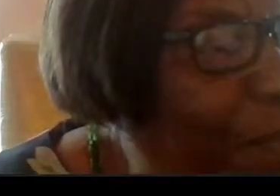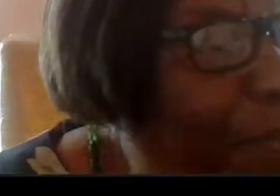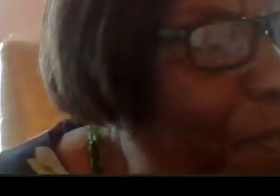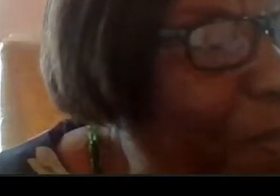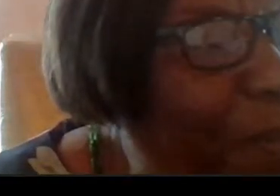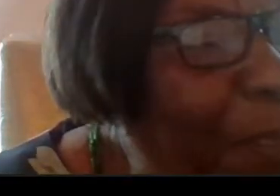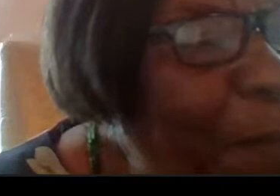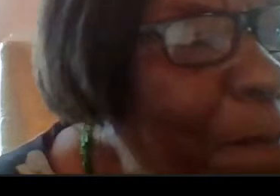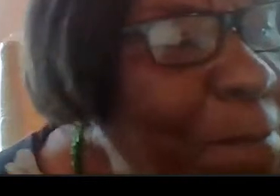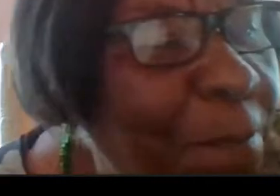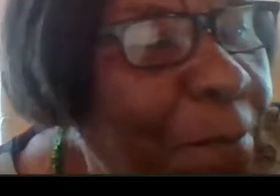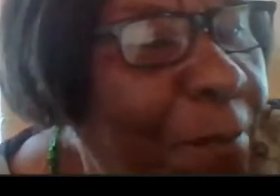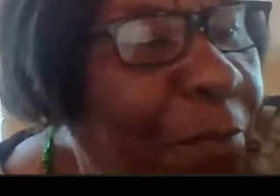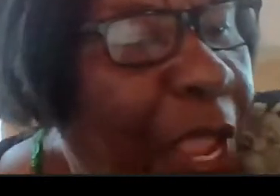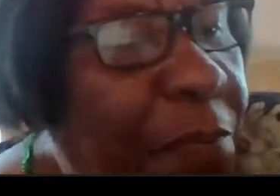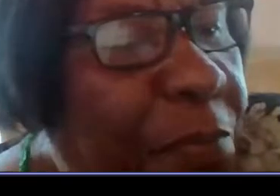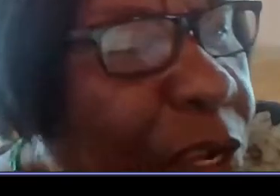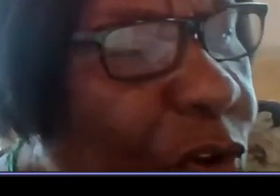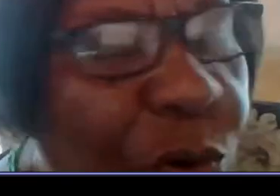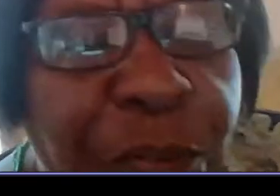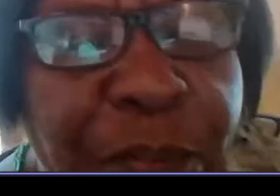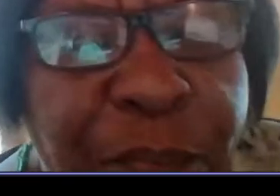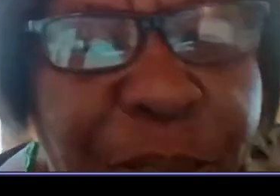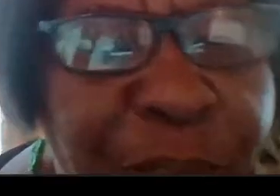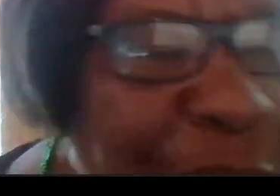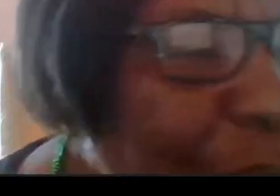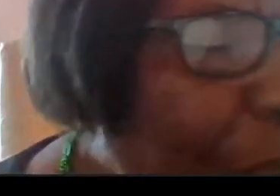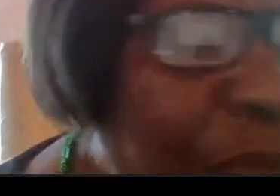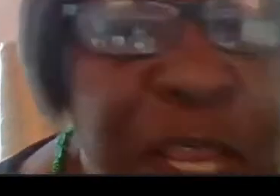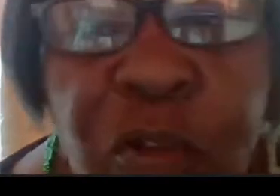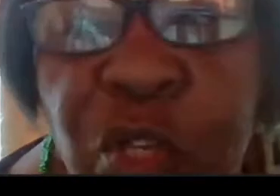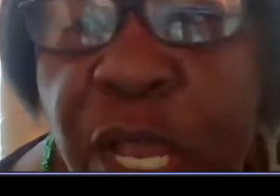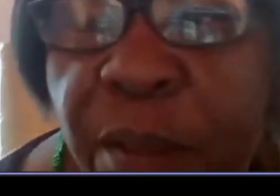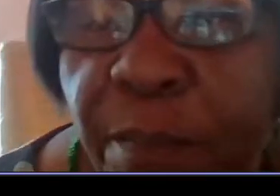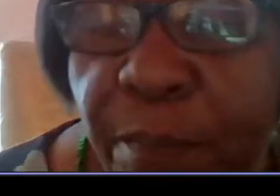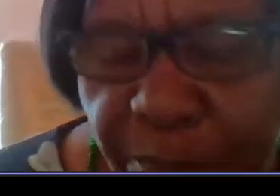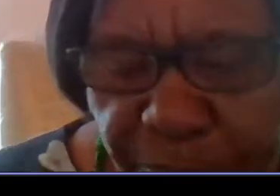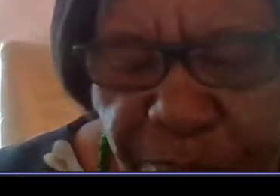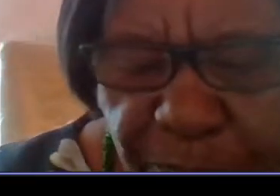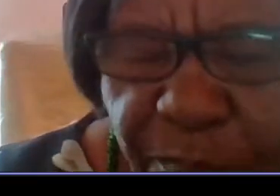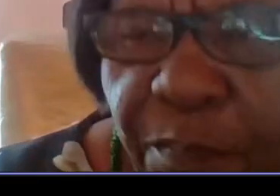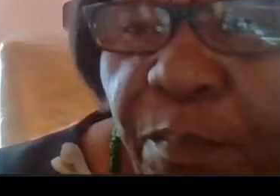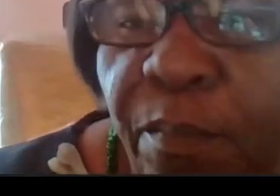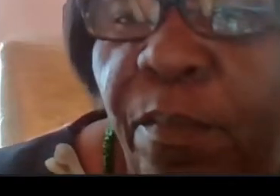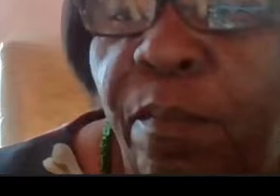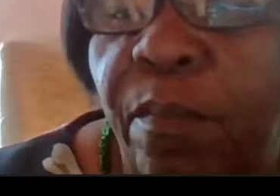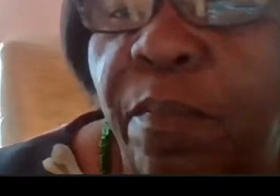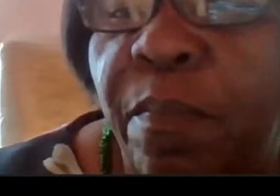Thank you, Honourable Member. Your time is up. Thank you, Chair.